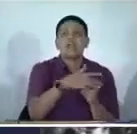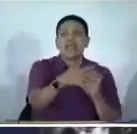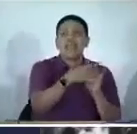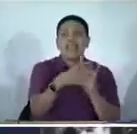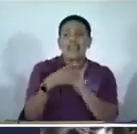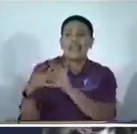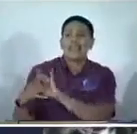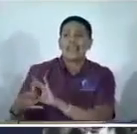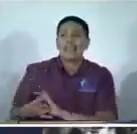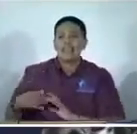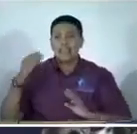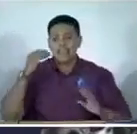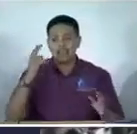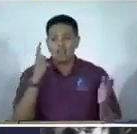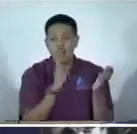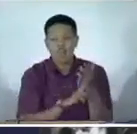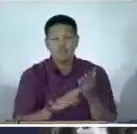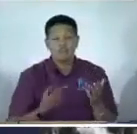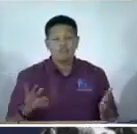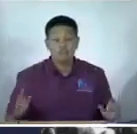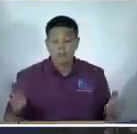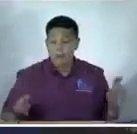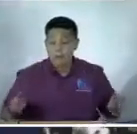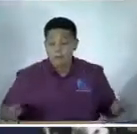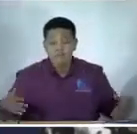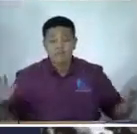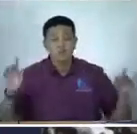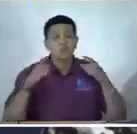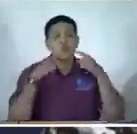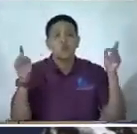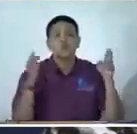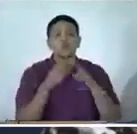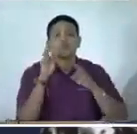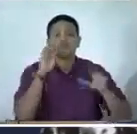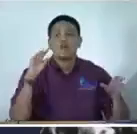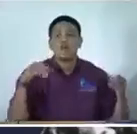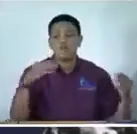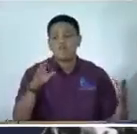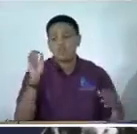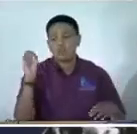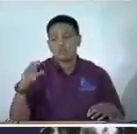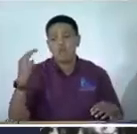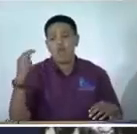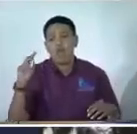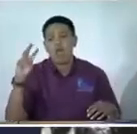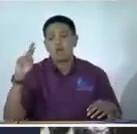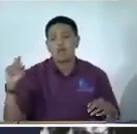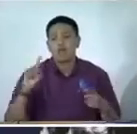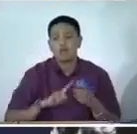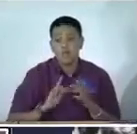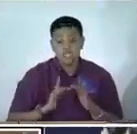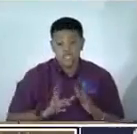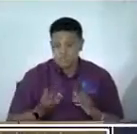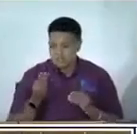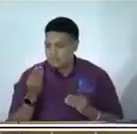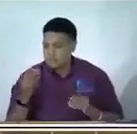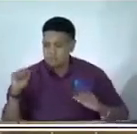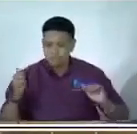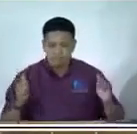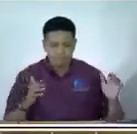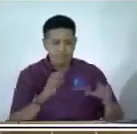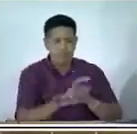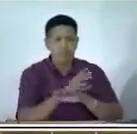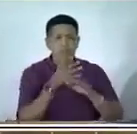The contract has been signed, will be announced soon, for the provider to put the hardware and the networking in place. And then we will go